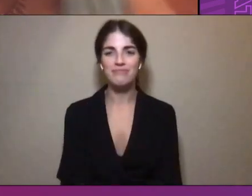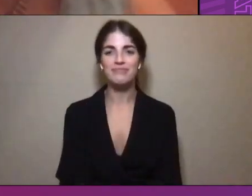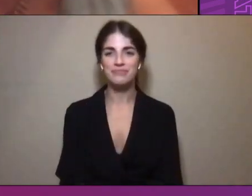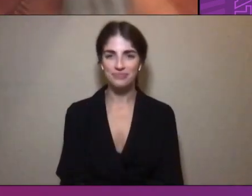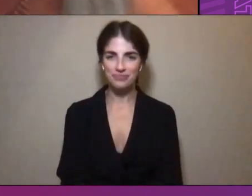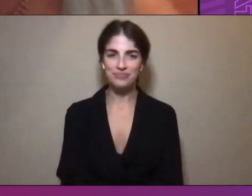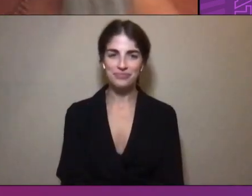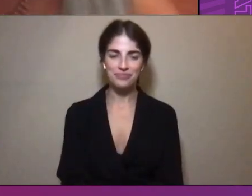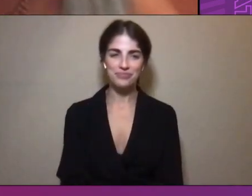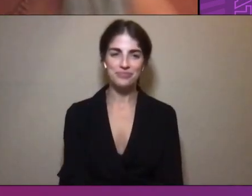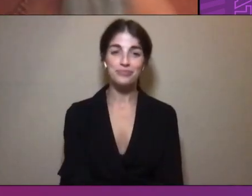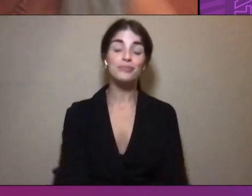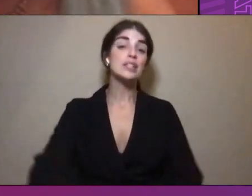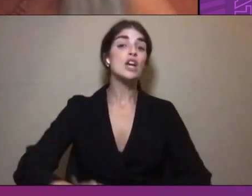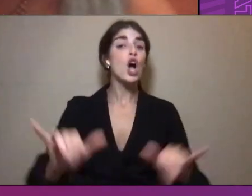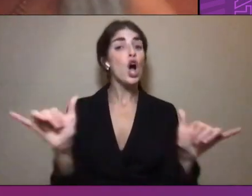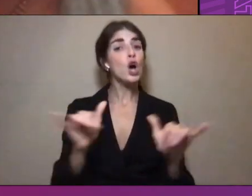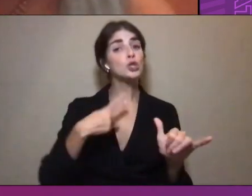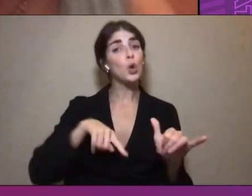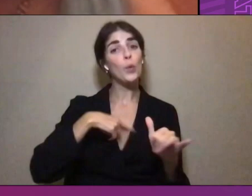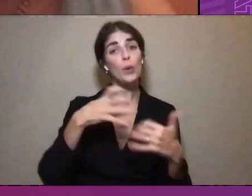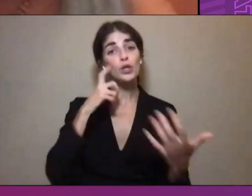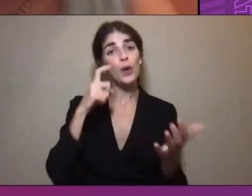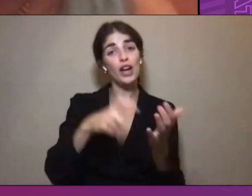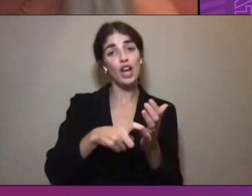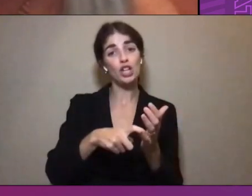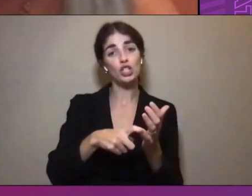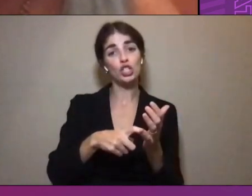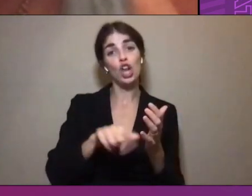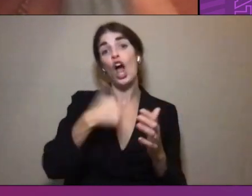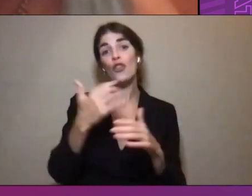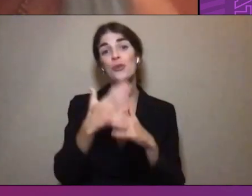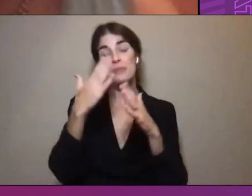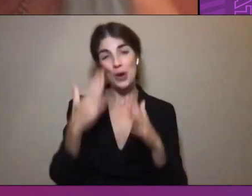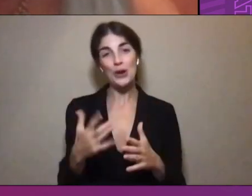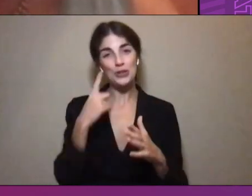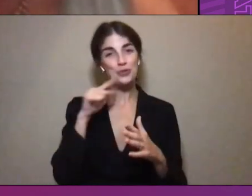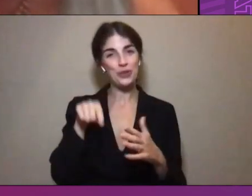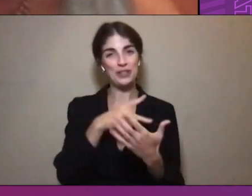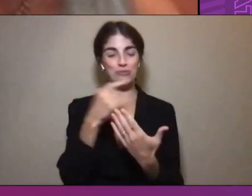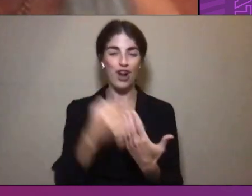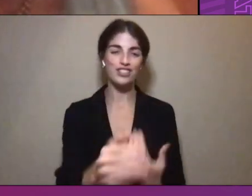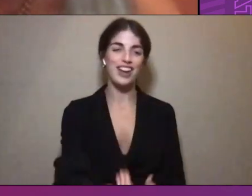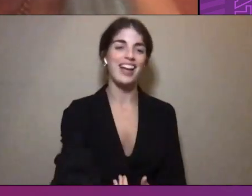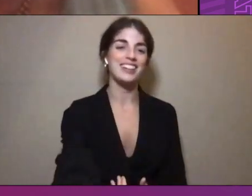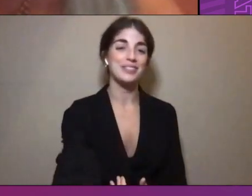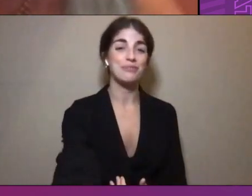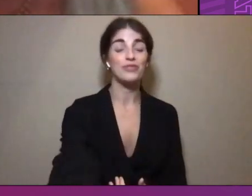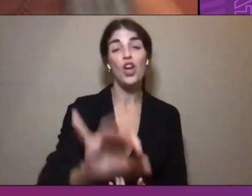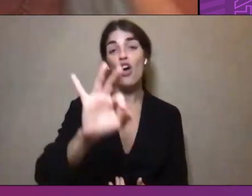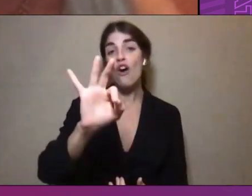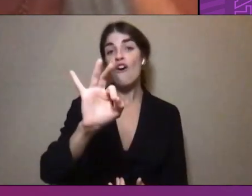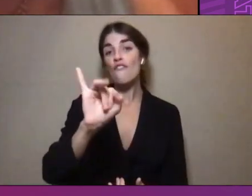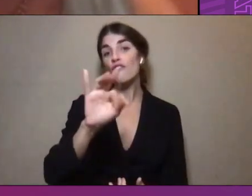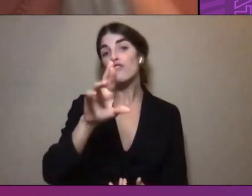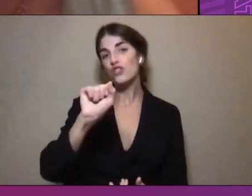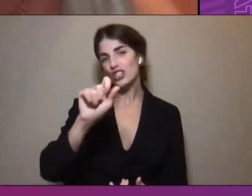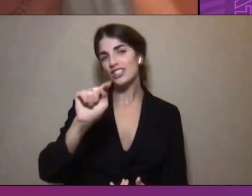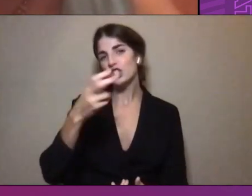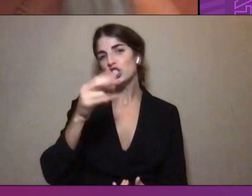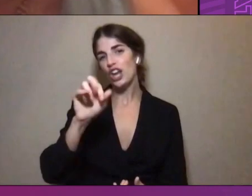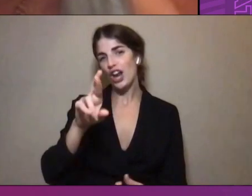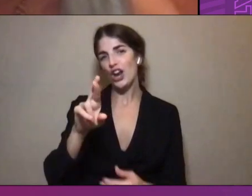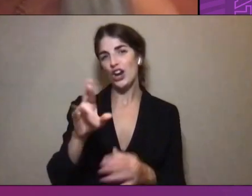We also want to acknowledge our other partners in these projects. First, Chair Interpreted Productions for